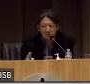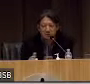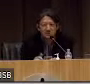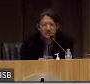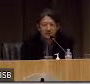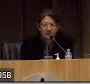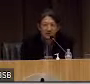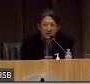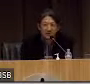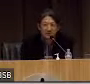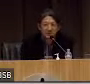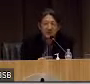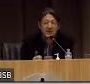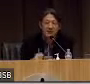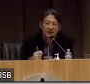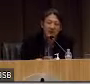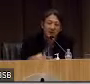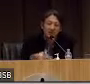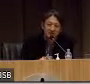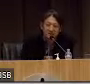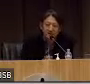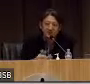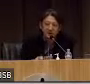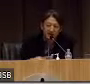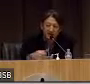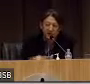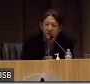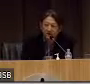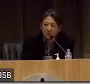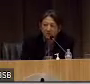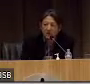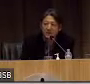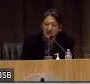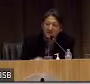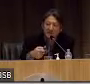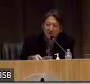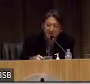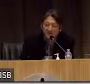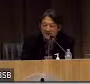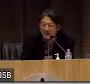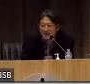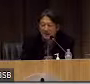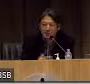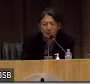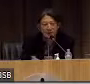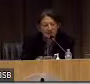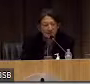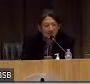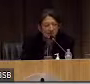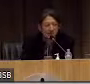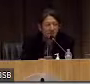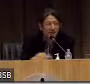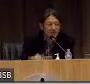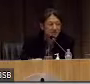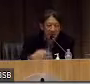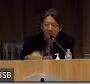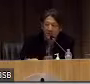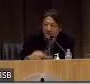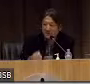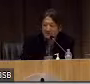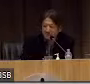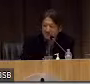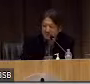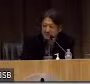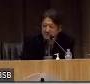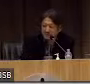to AI. We have a group of work that had the knowledge, the know-how, but we need the knowledge of